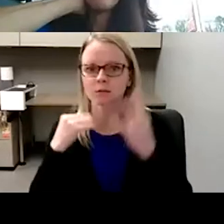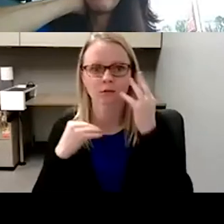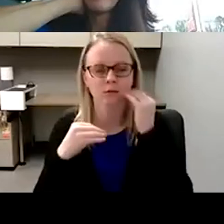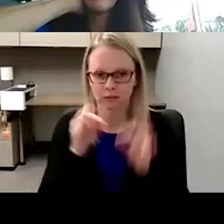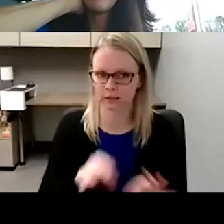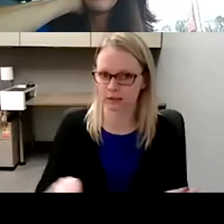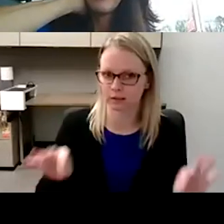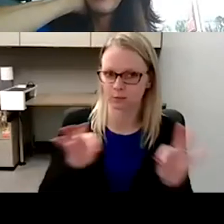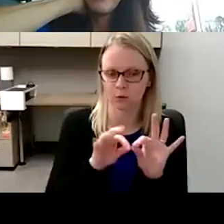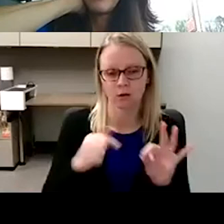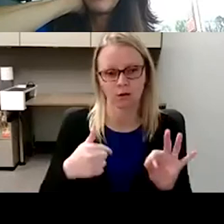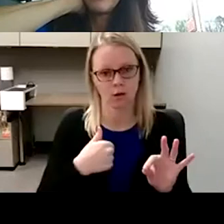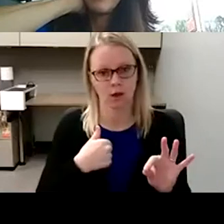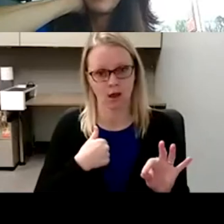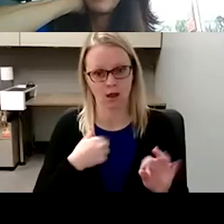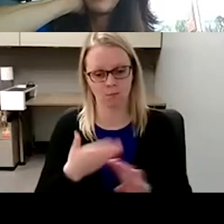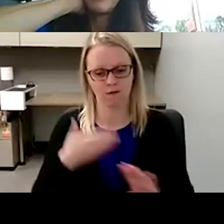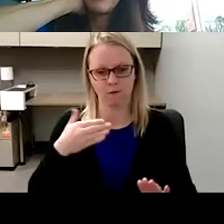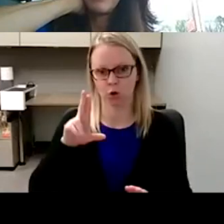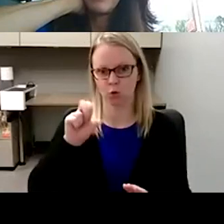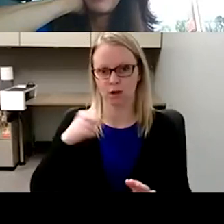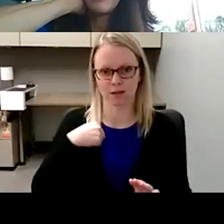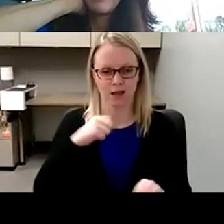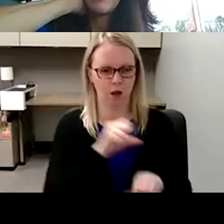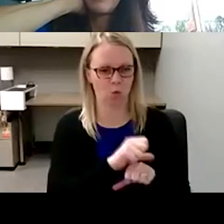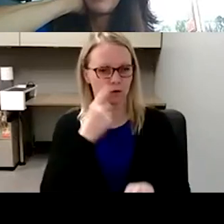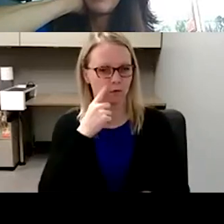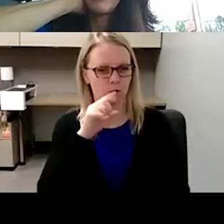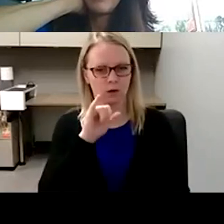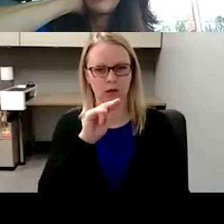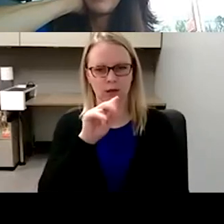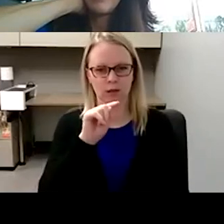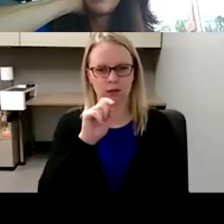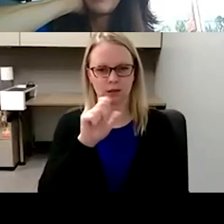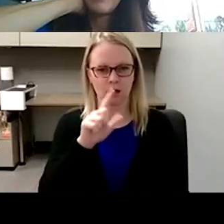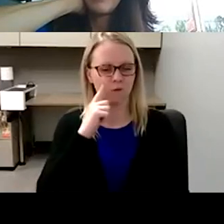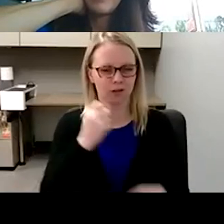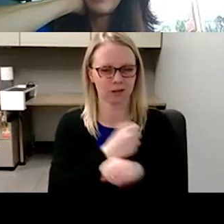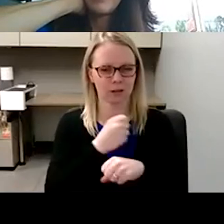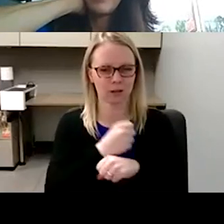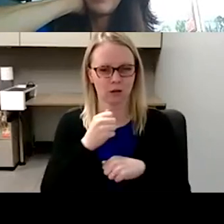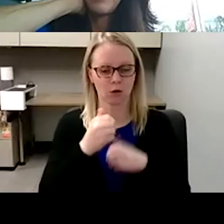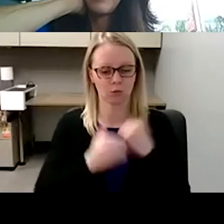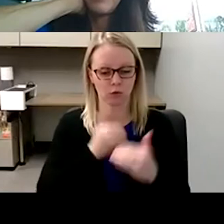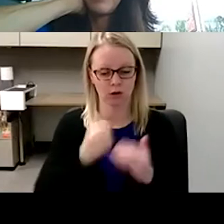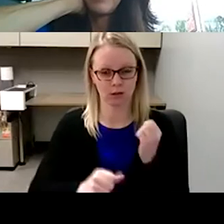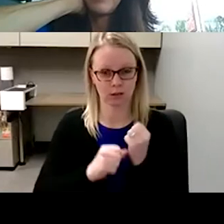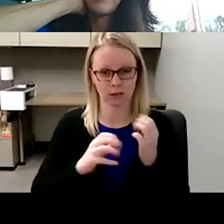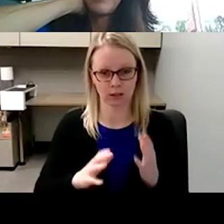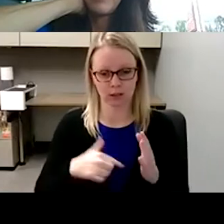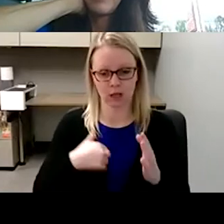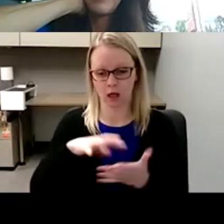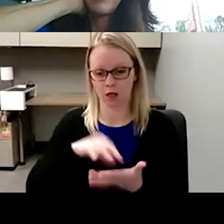I came to the US, I worked for Intel. I was a statistical process assistant. I learned about the 286 that time, what they call